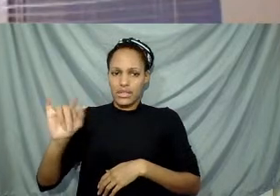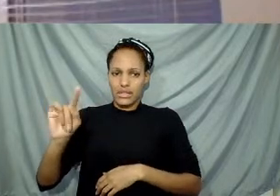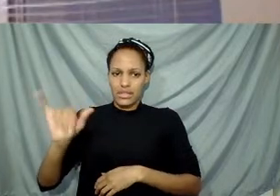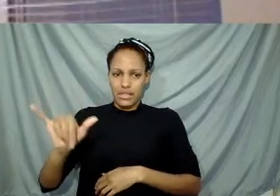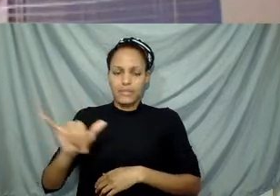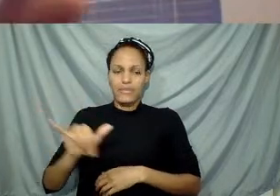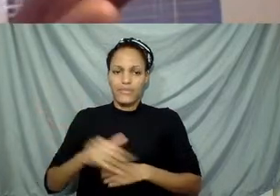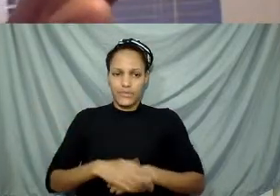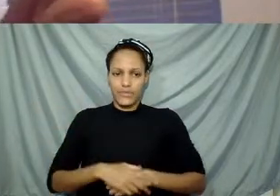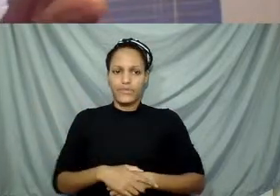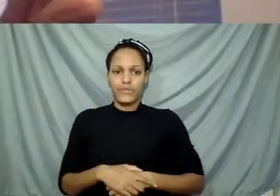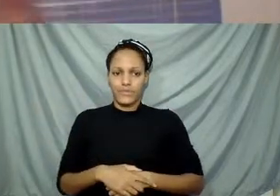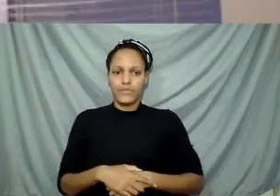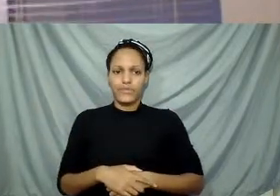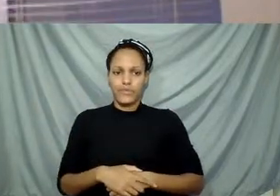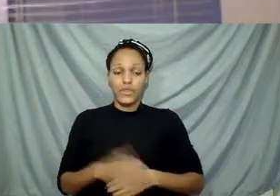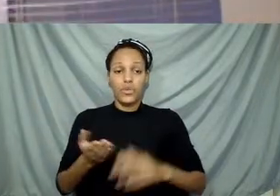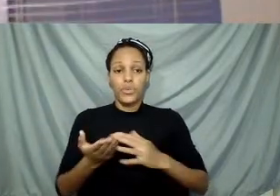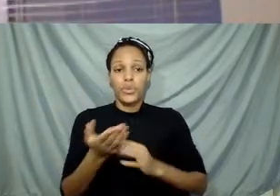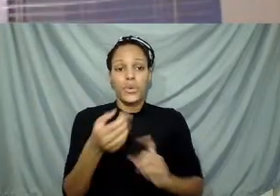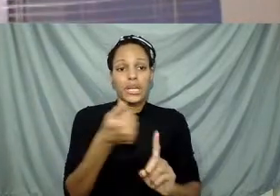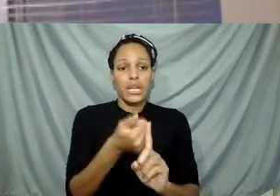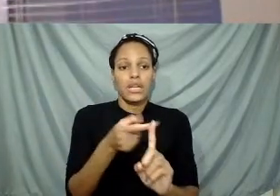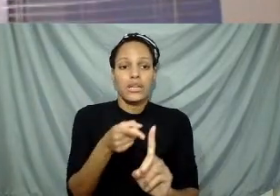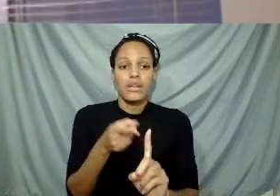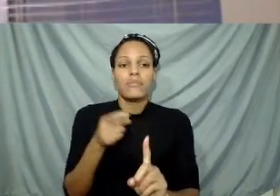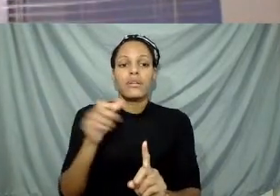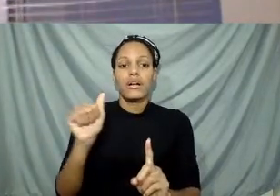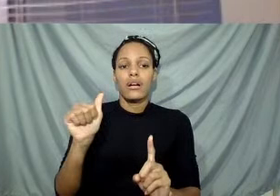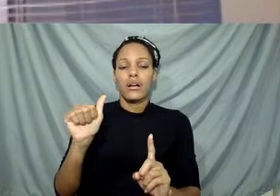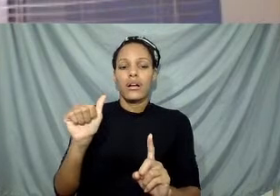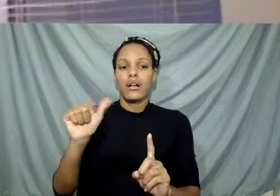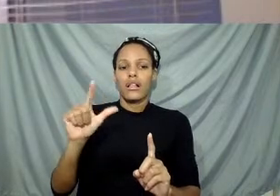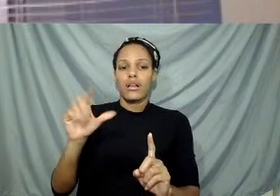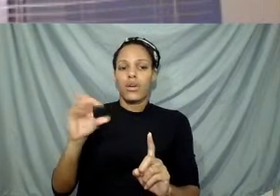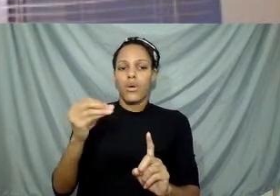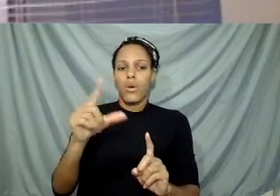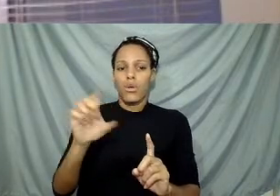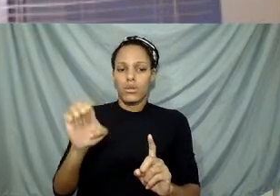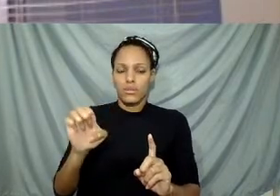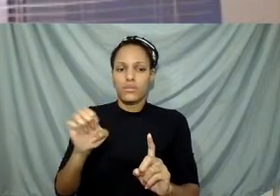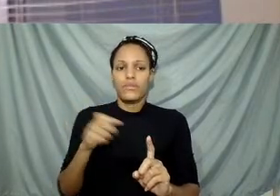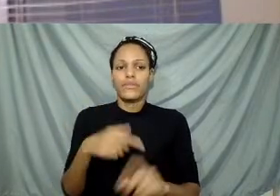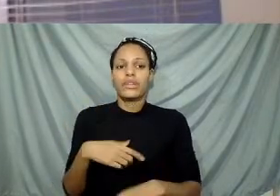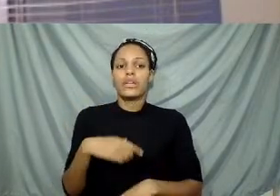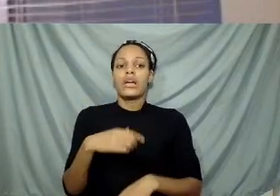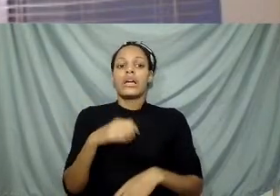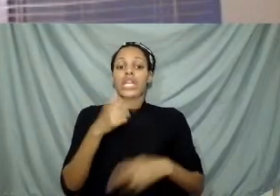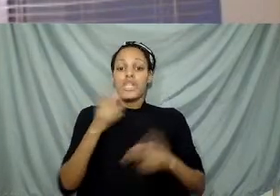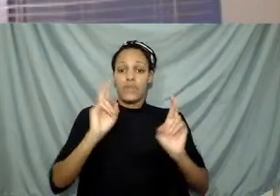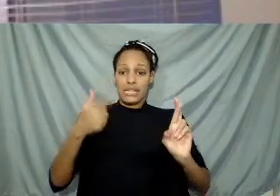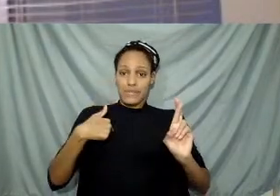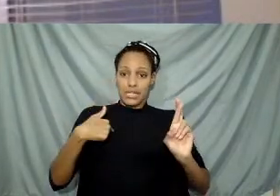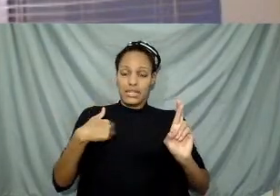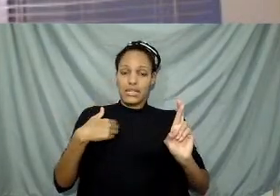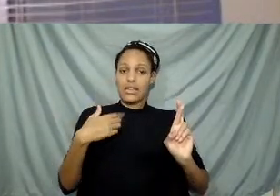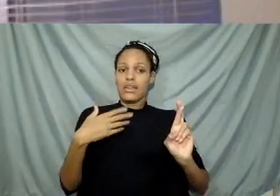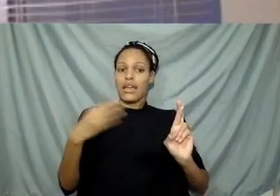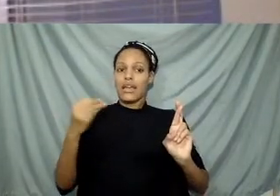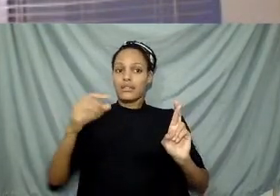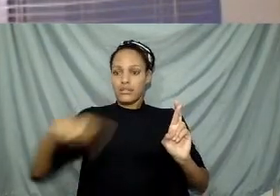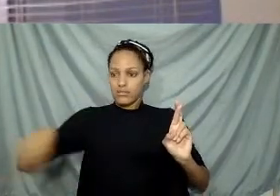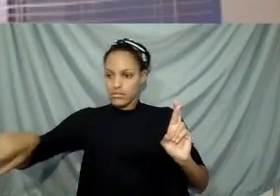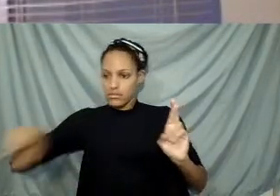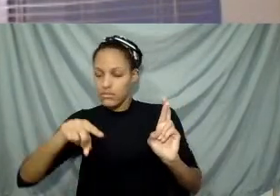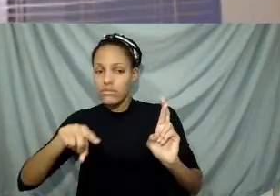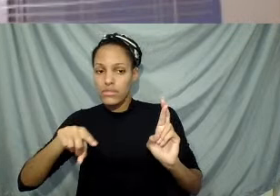through Ako, not only did he ready us and me specifically for dance,